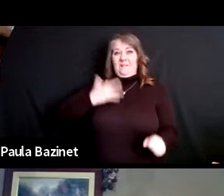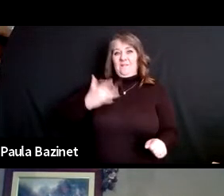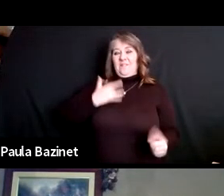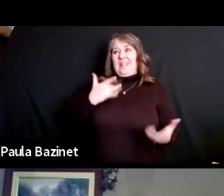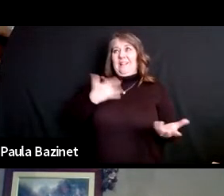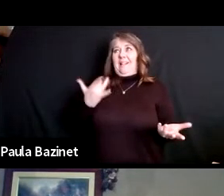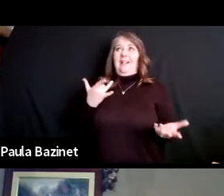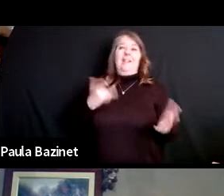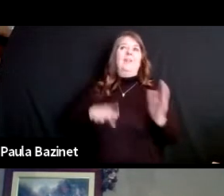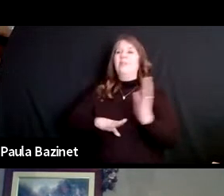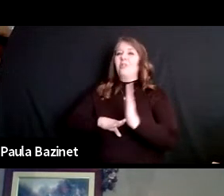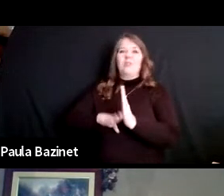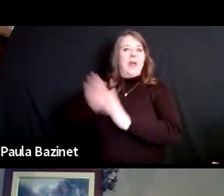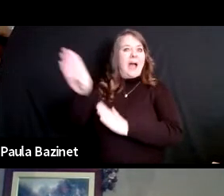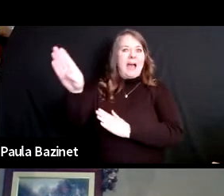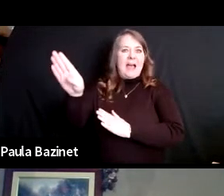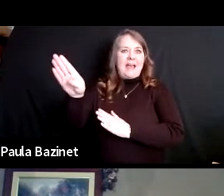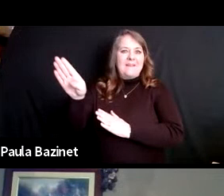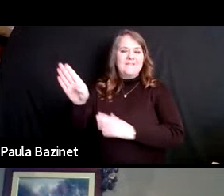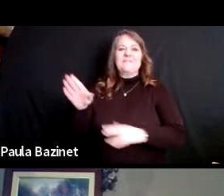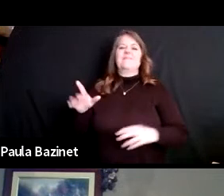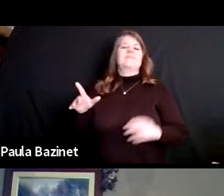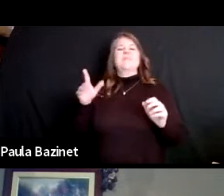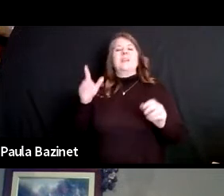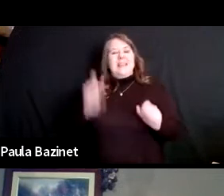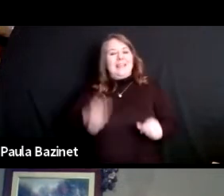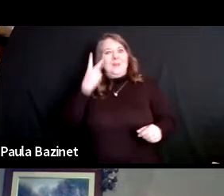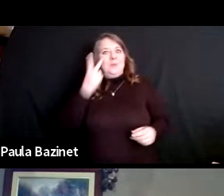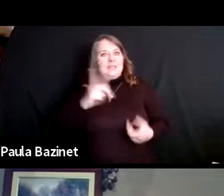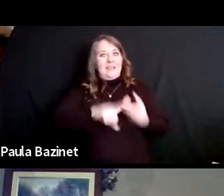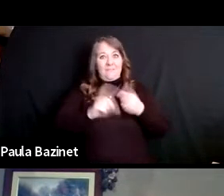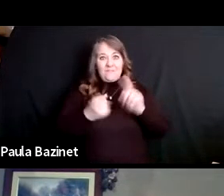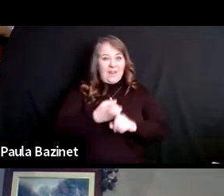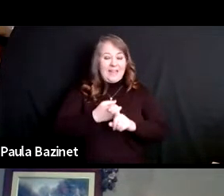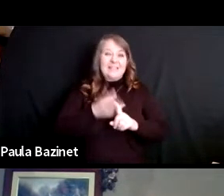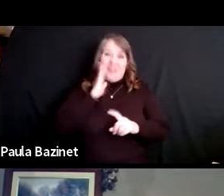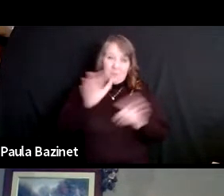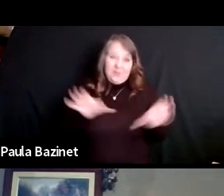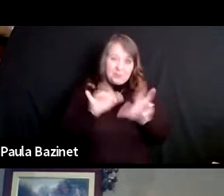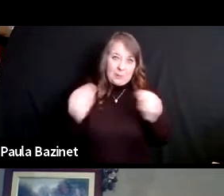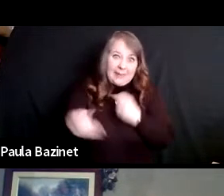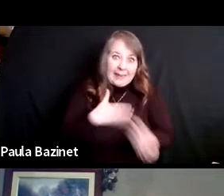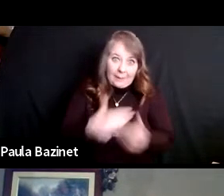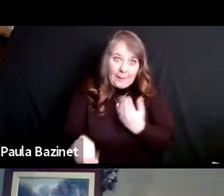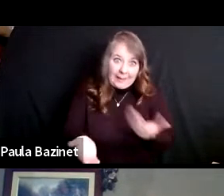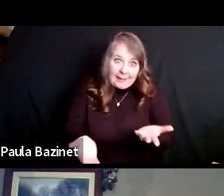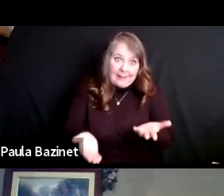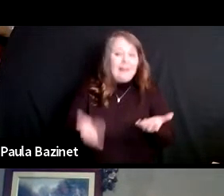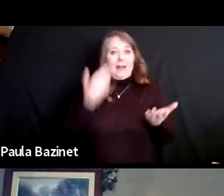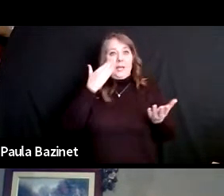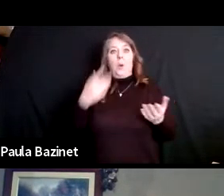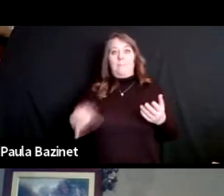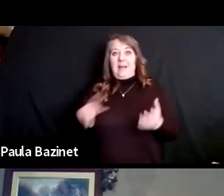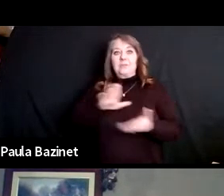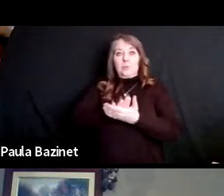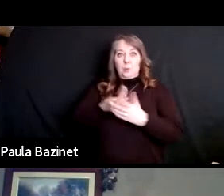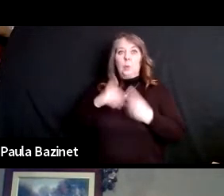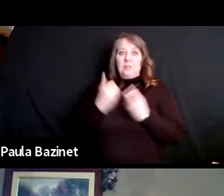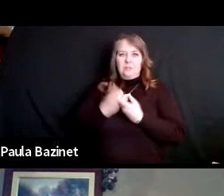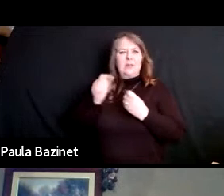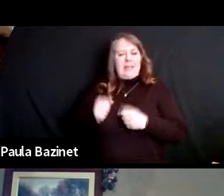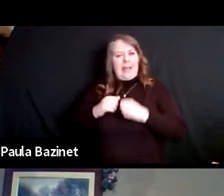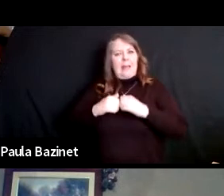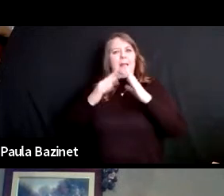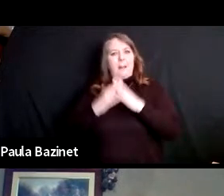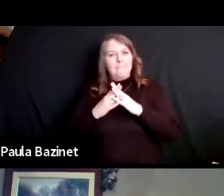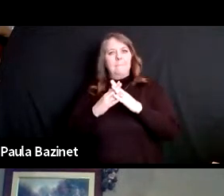like they're thriving. They need to see their friends. They're going to do it anyway. And I know that Pasco School District can implement